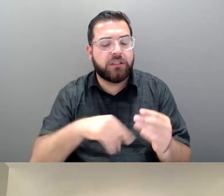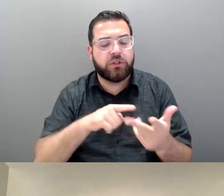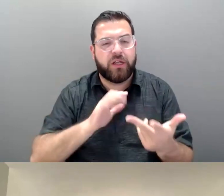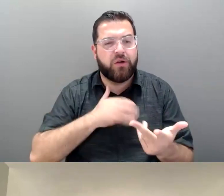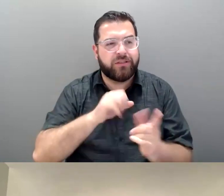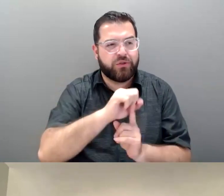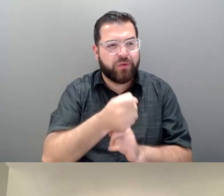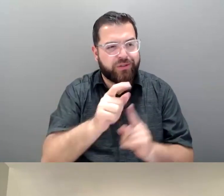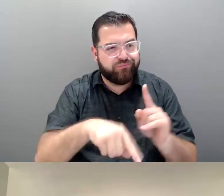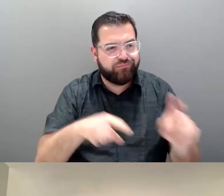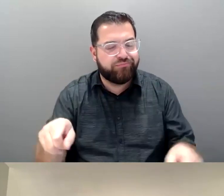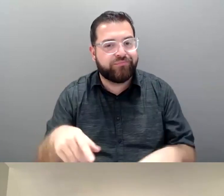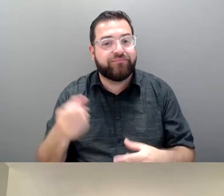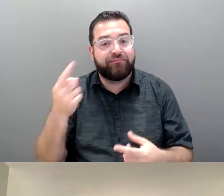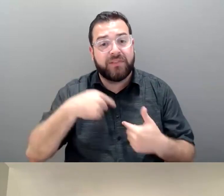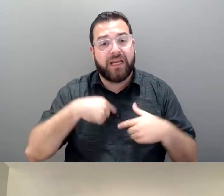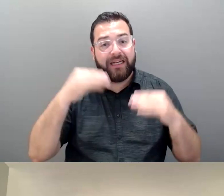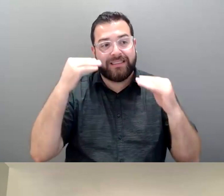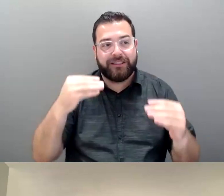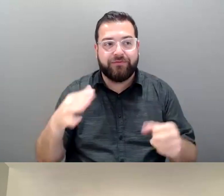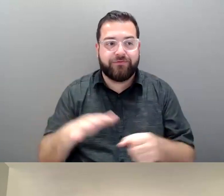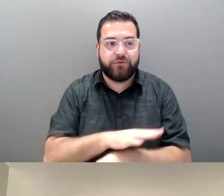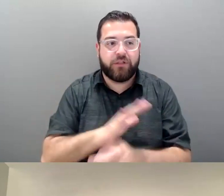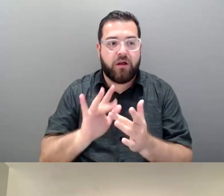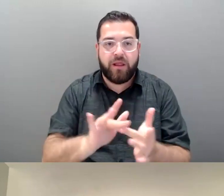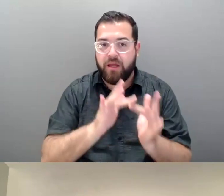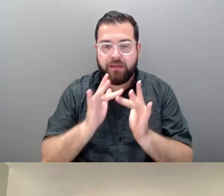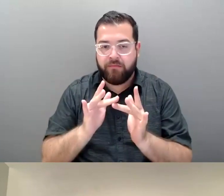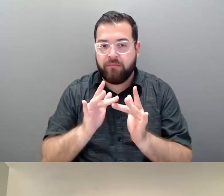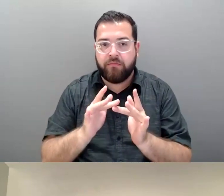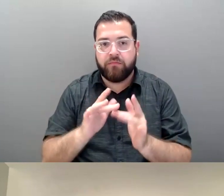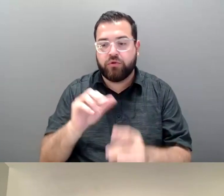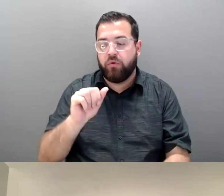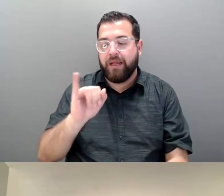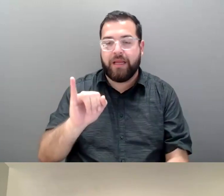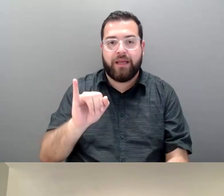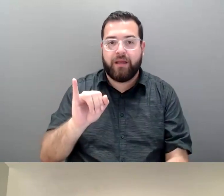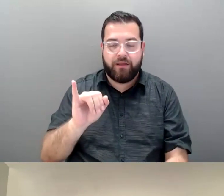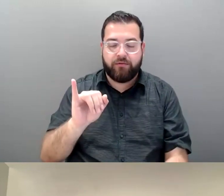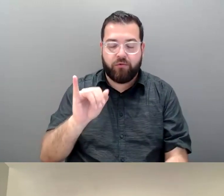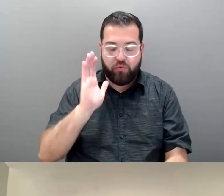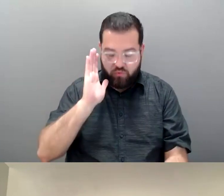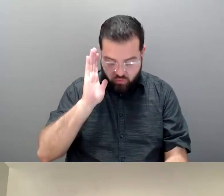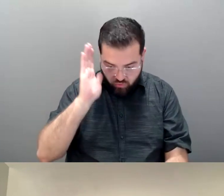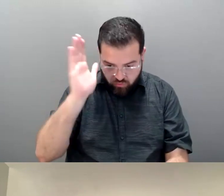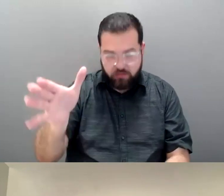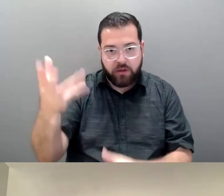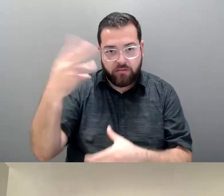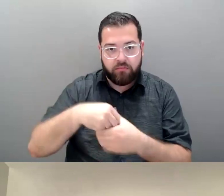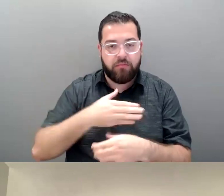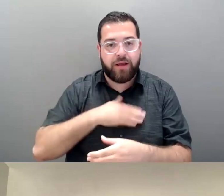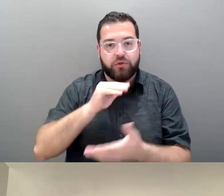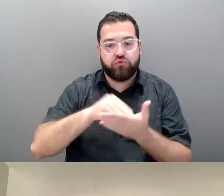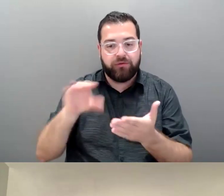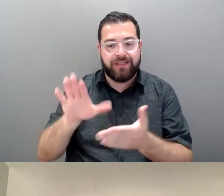I teach primarily fully online, so AI is going to be part of my students' work, you know,